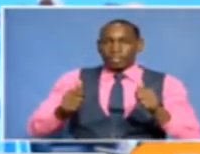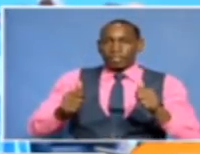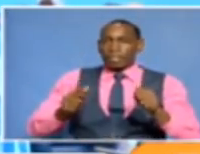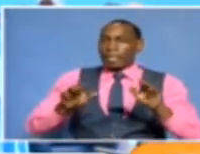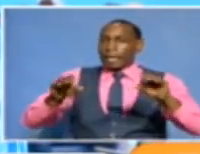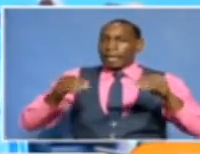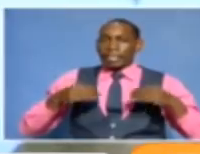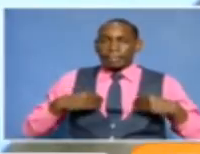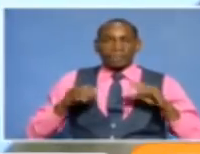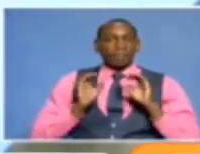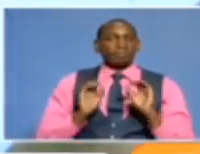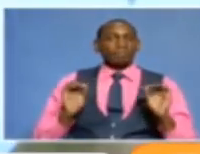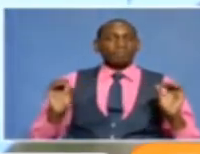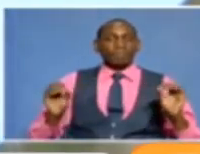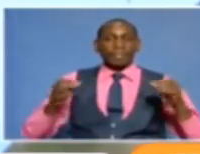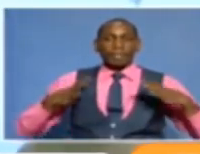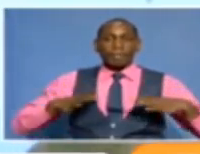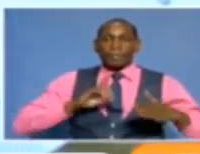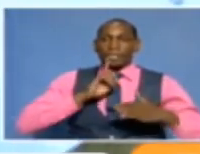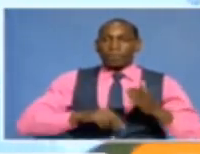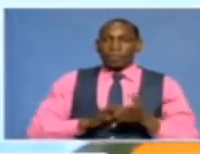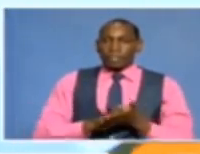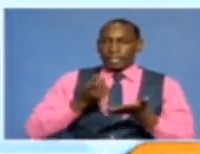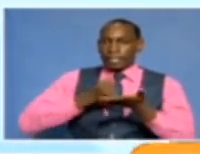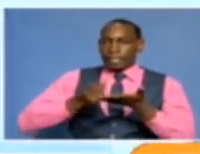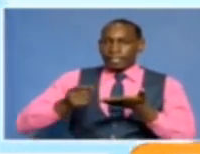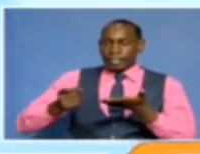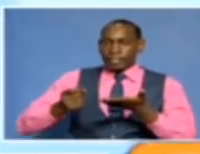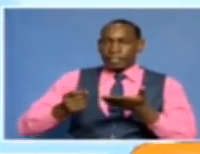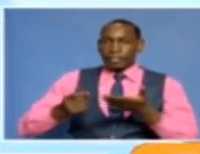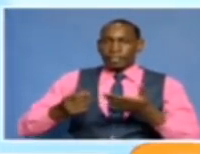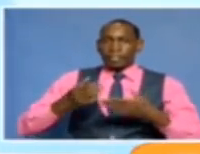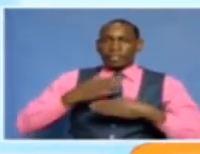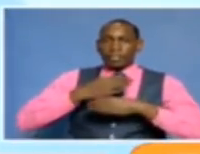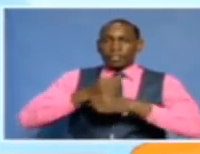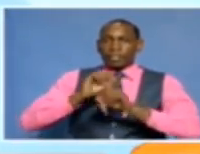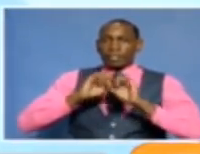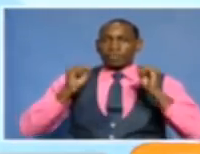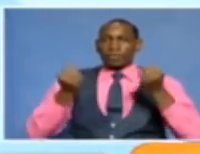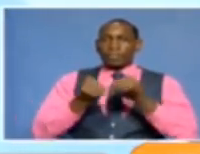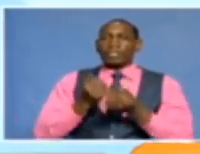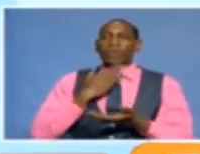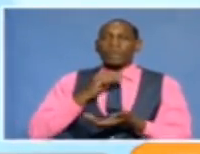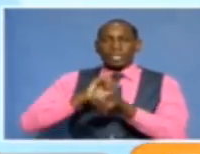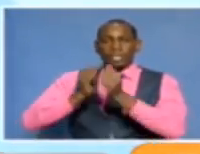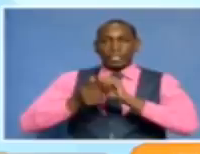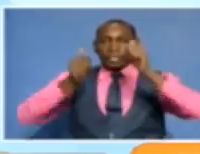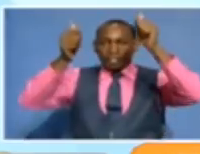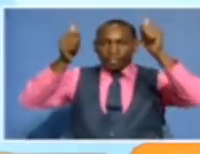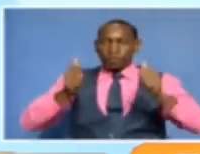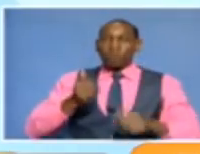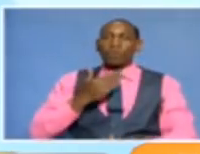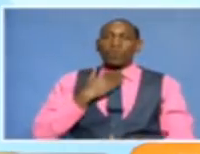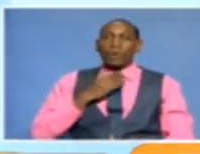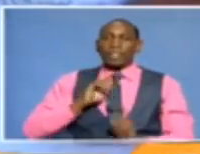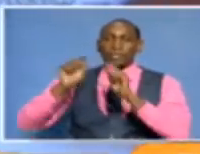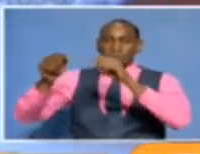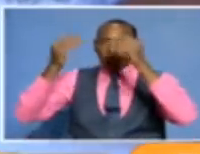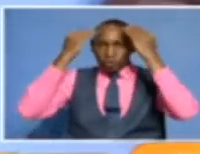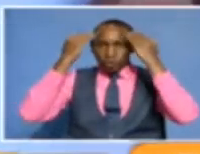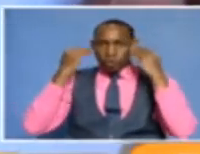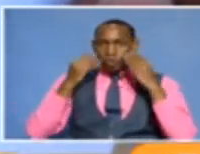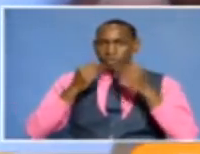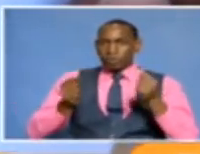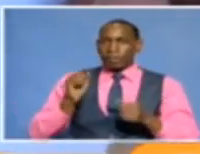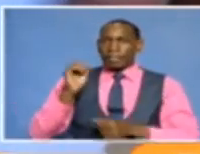not acceptable. The residents say they have written to the cooperative society seeking a reversal of the notice, threatening to seek legal redress